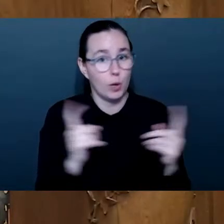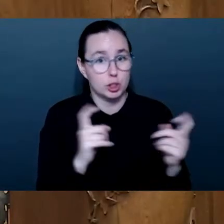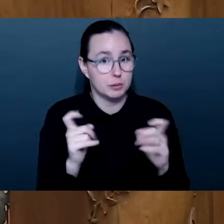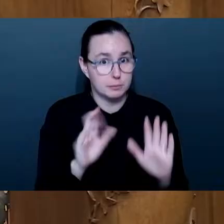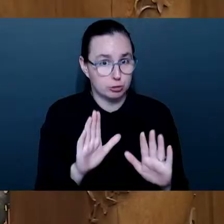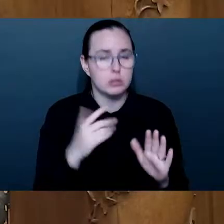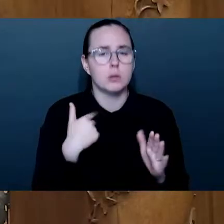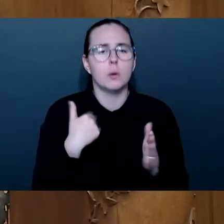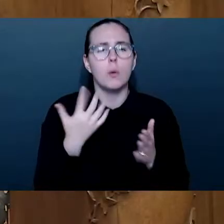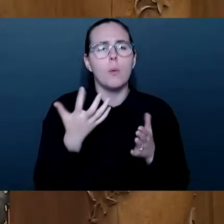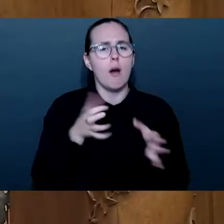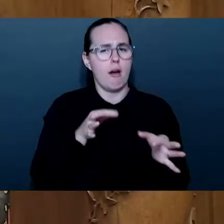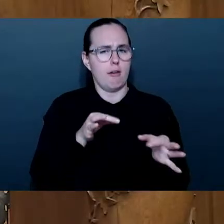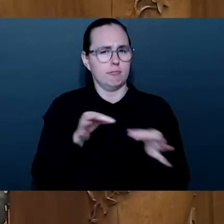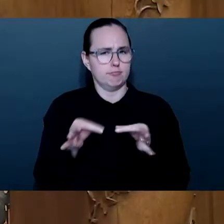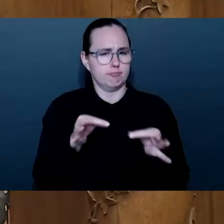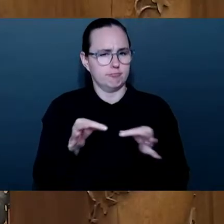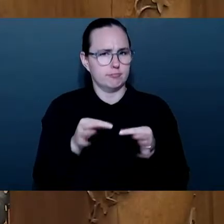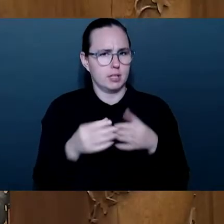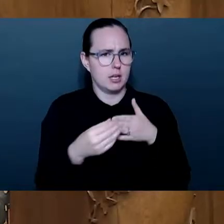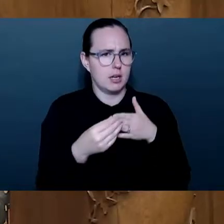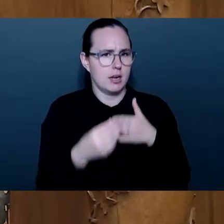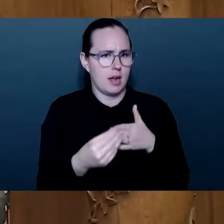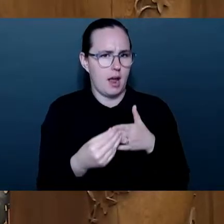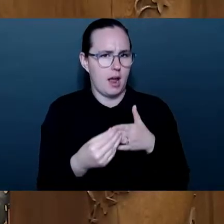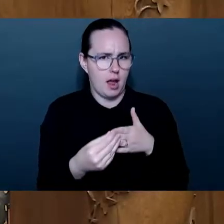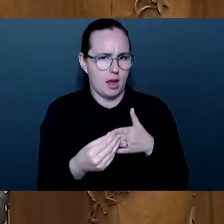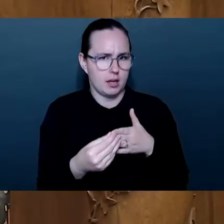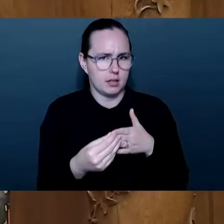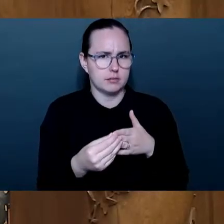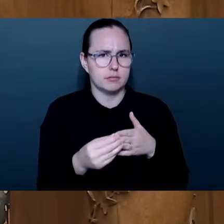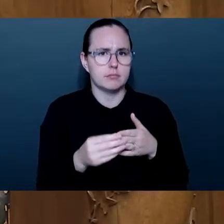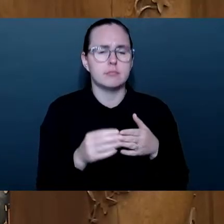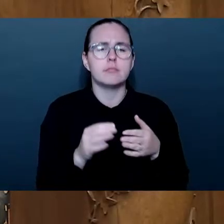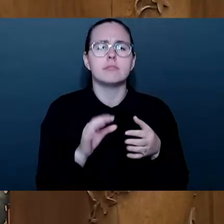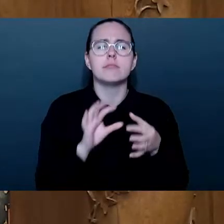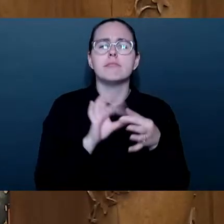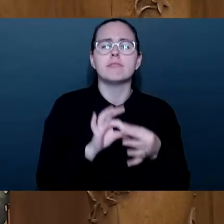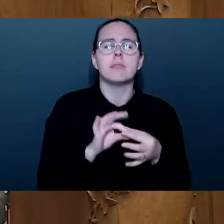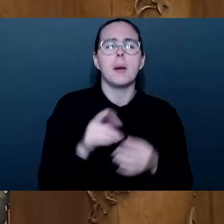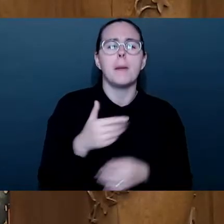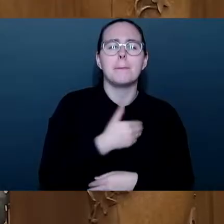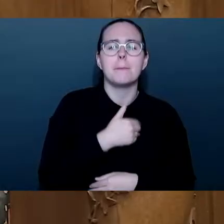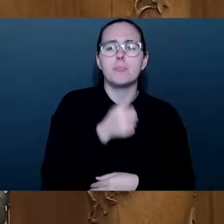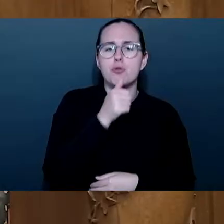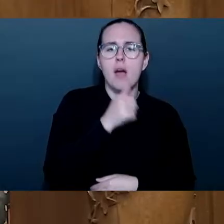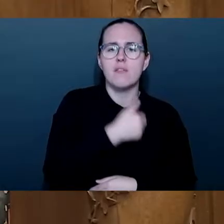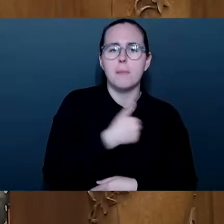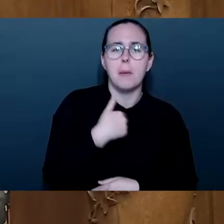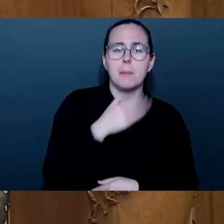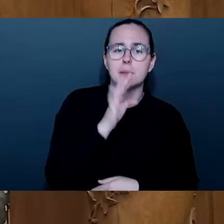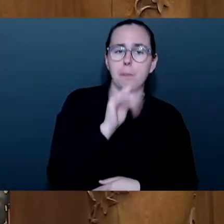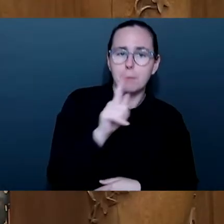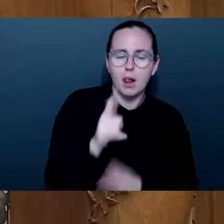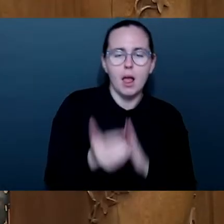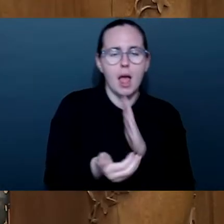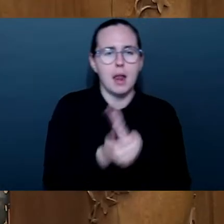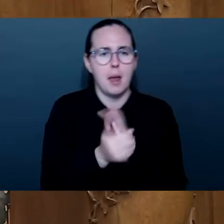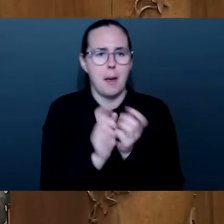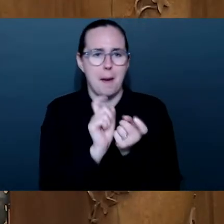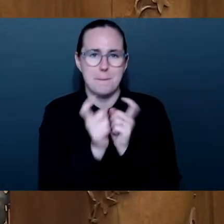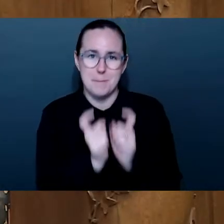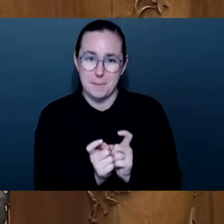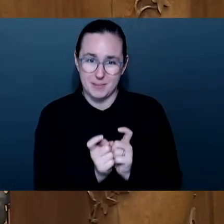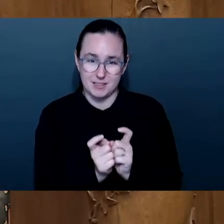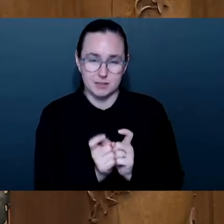bills and amendments. Honourable members, the Chair has been reflecting on private members' time and